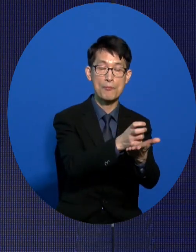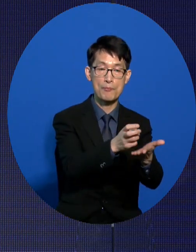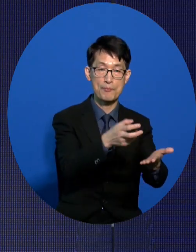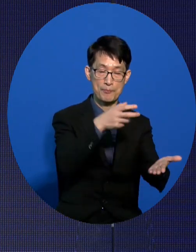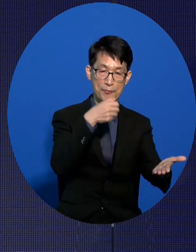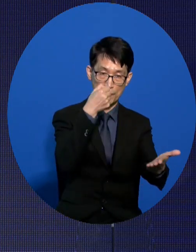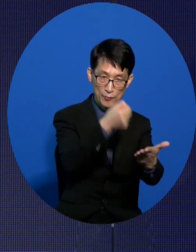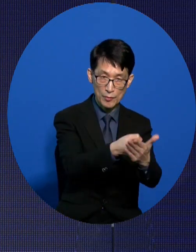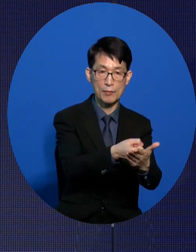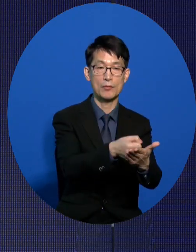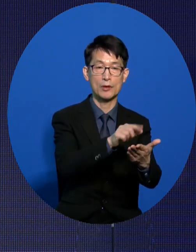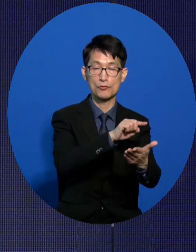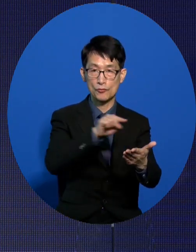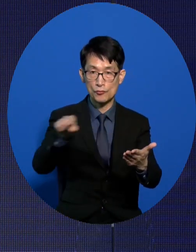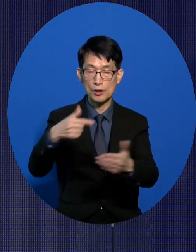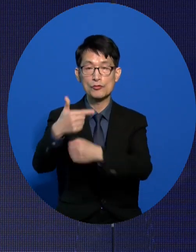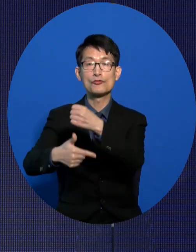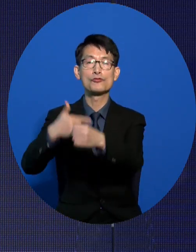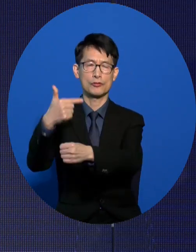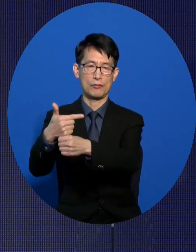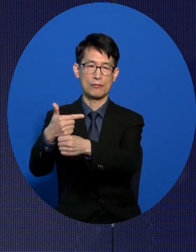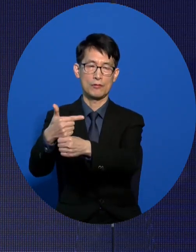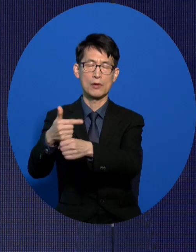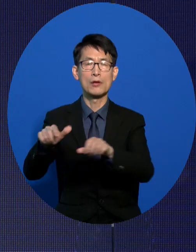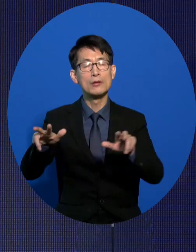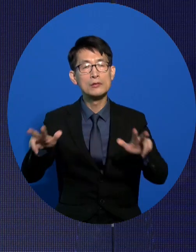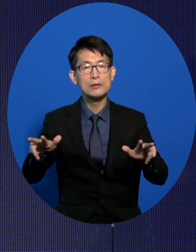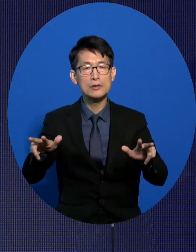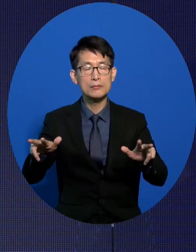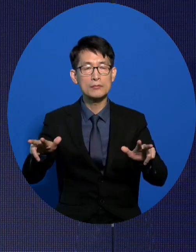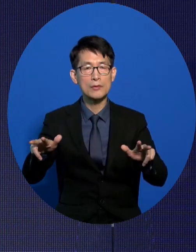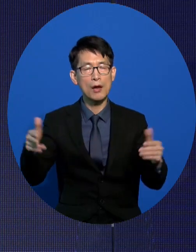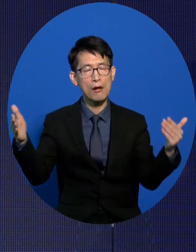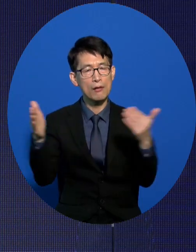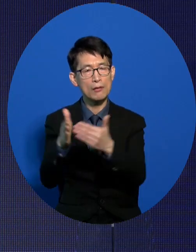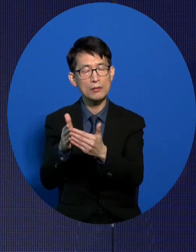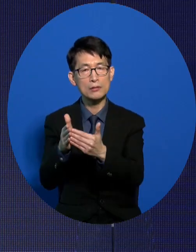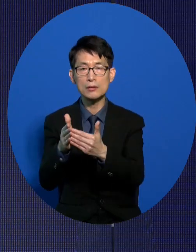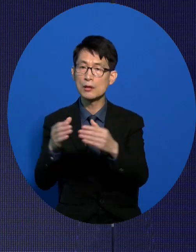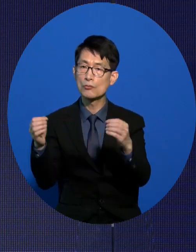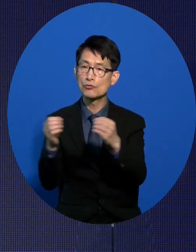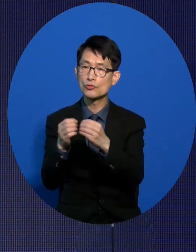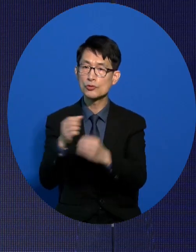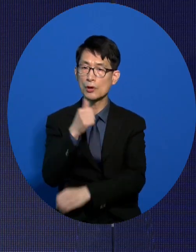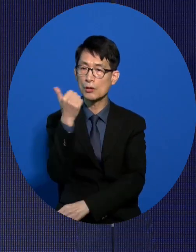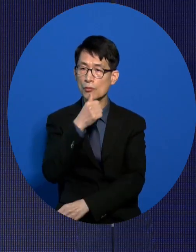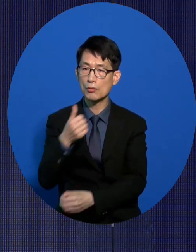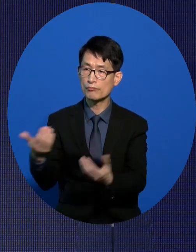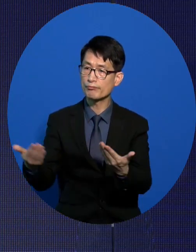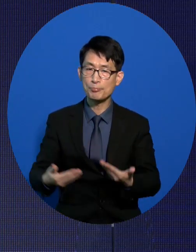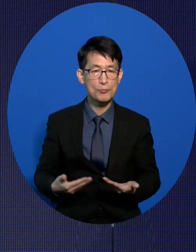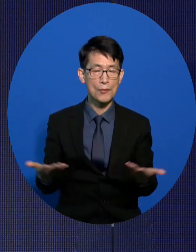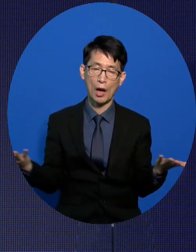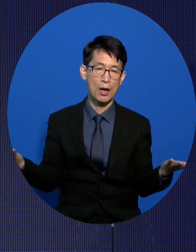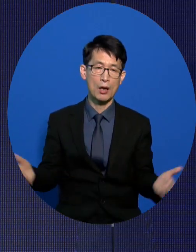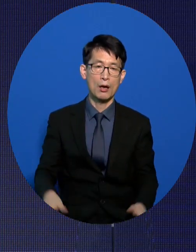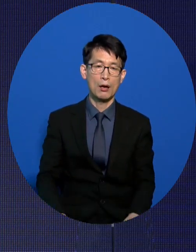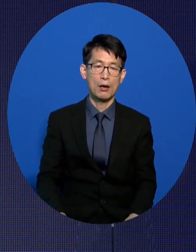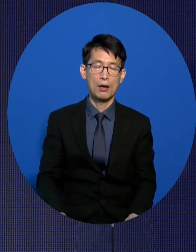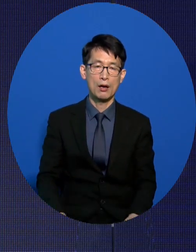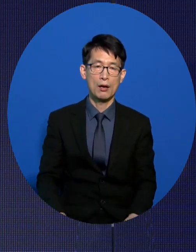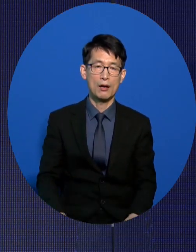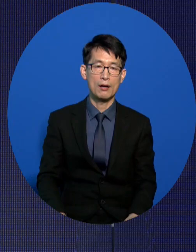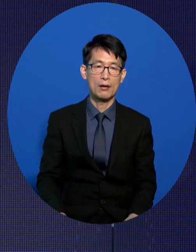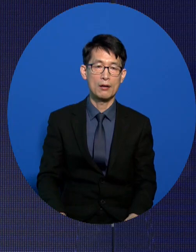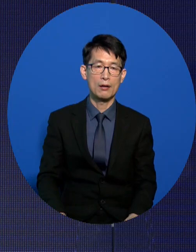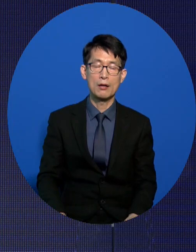the Anti-Discrimination Act established, and it is stated that text translation service should be provided. But